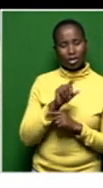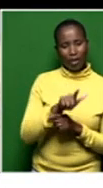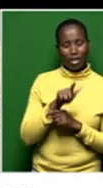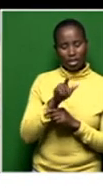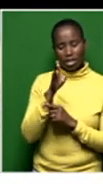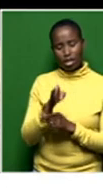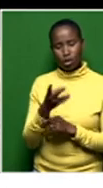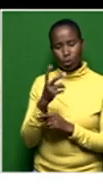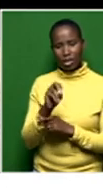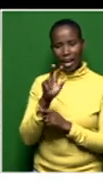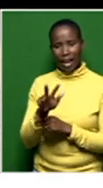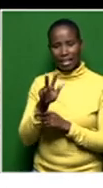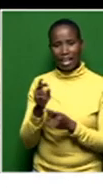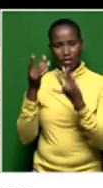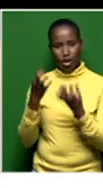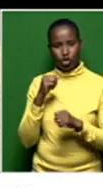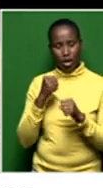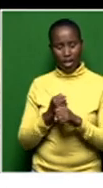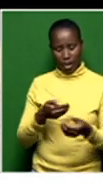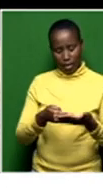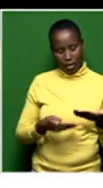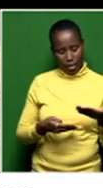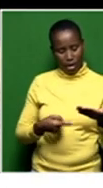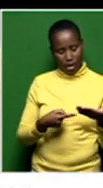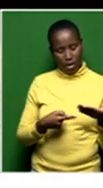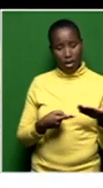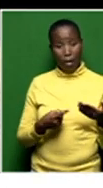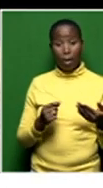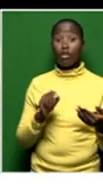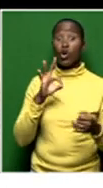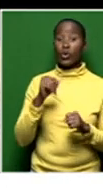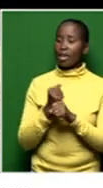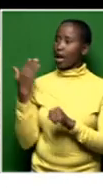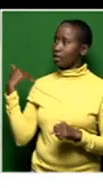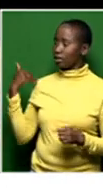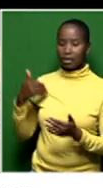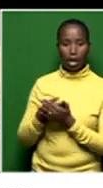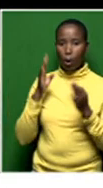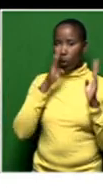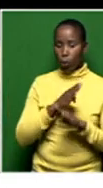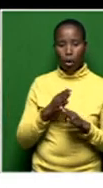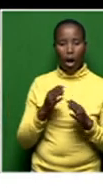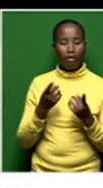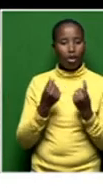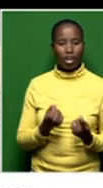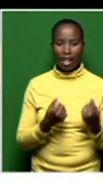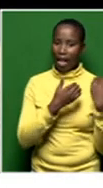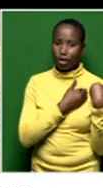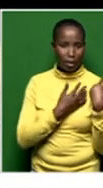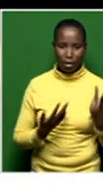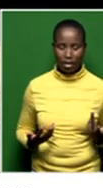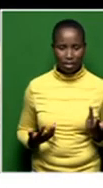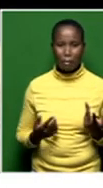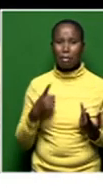2017-2018 financial year. I mean, this is 3 years without financial accountability. What do unions understand about the